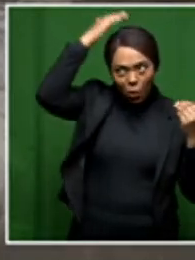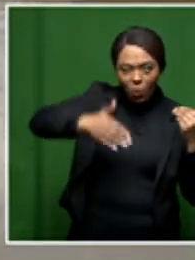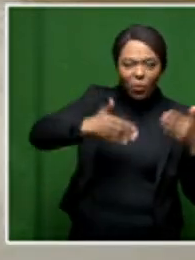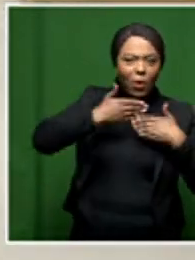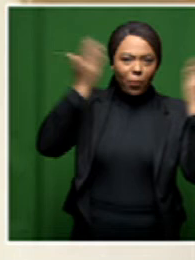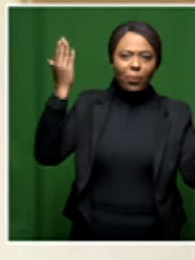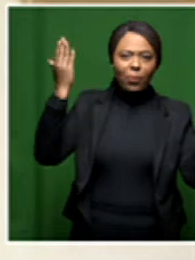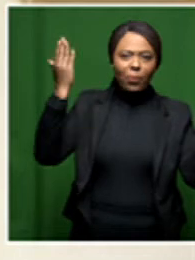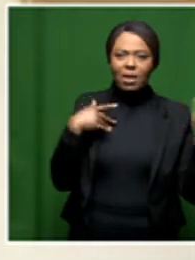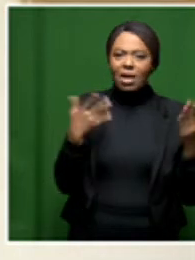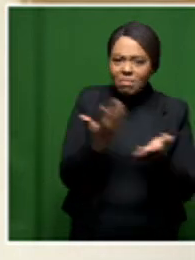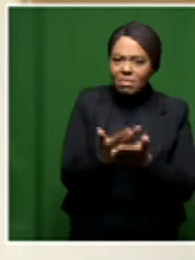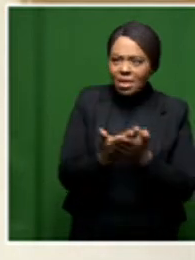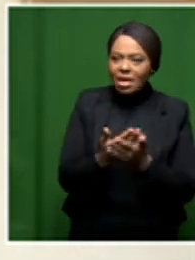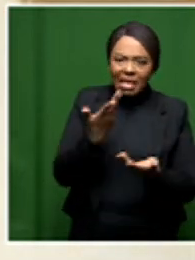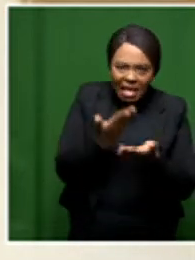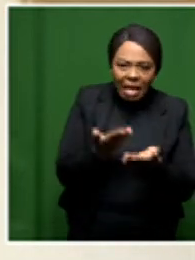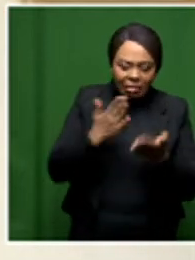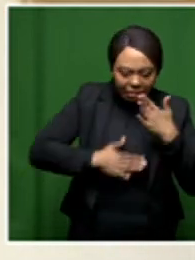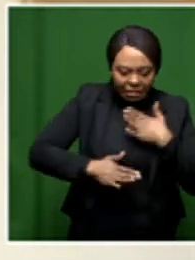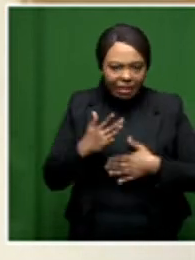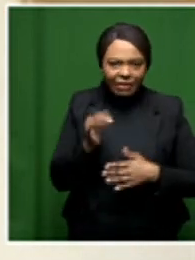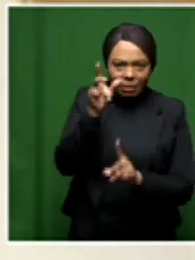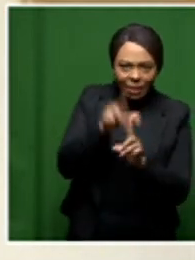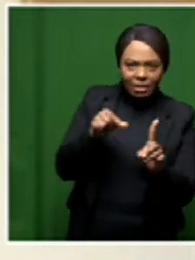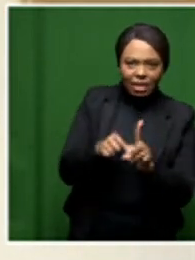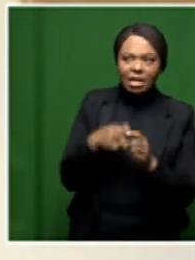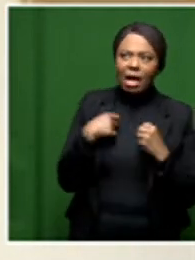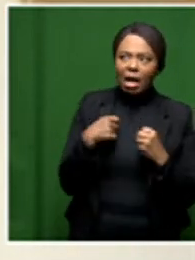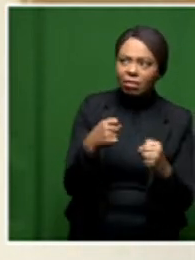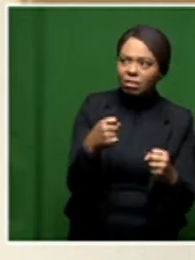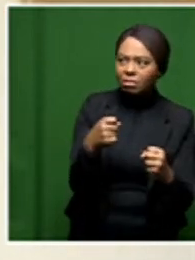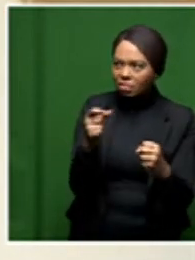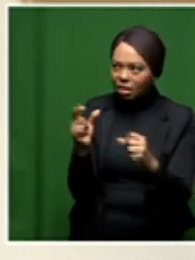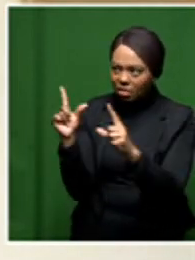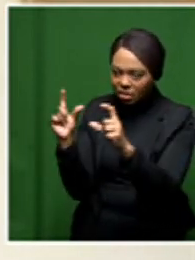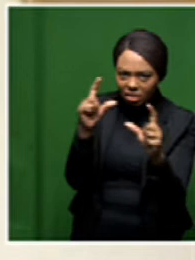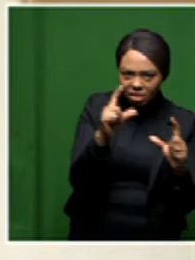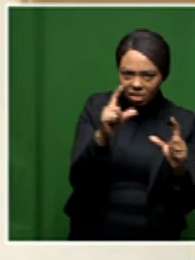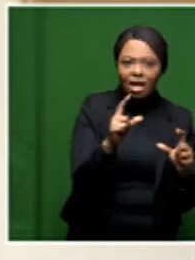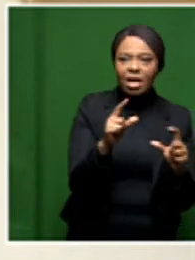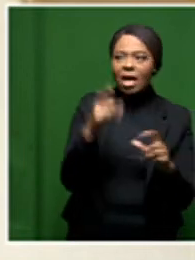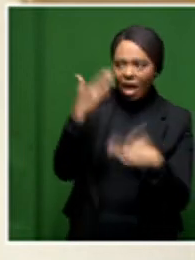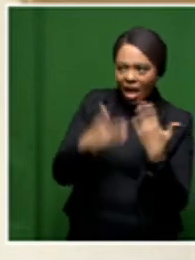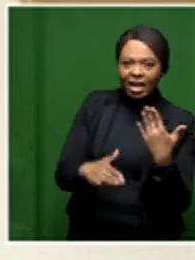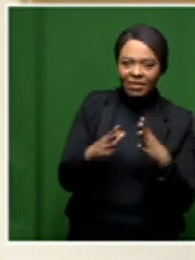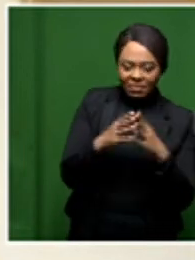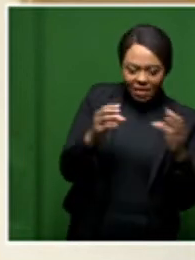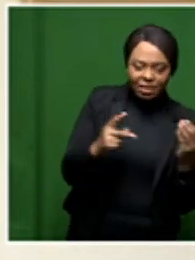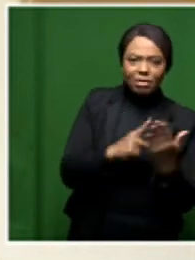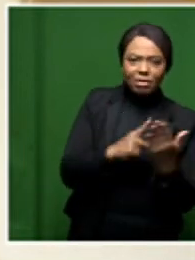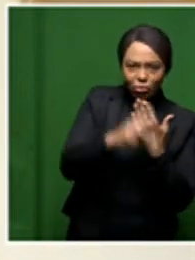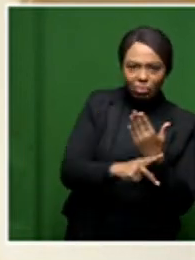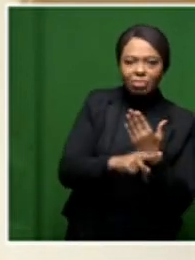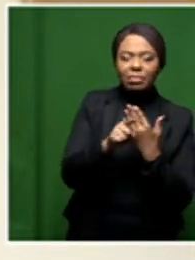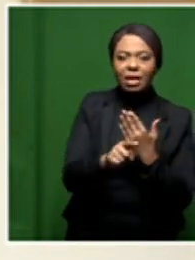test your patience. And when someone looks at a project like this, they will, you always see the end product, but you don't always see what it actually